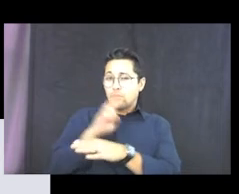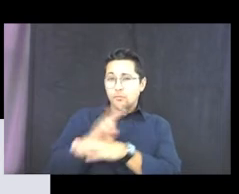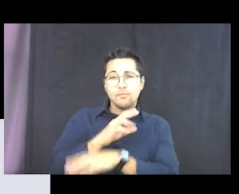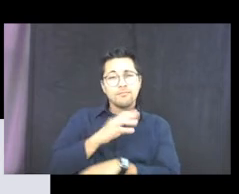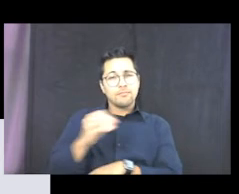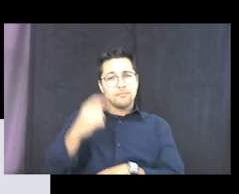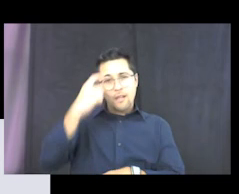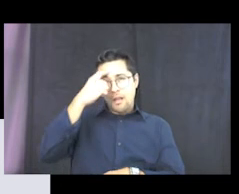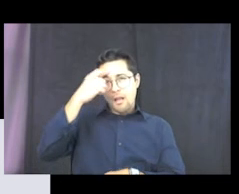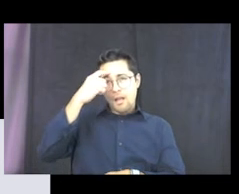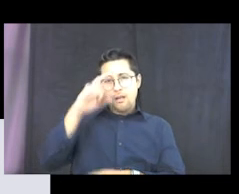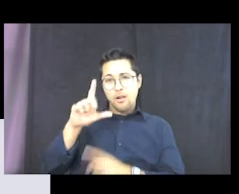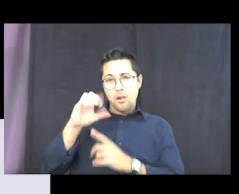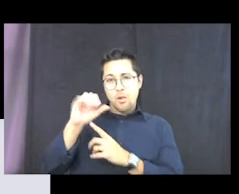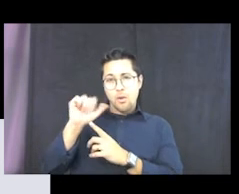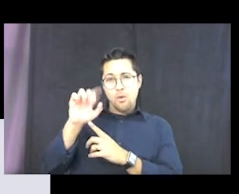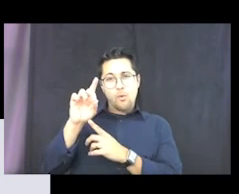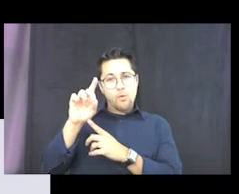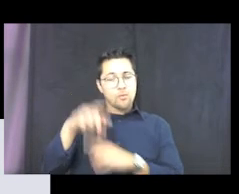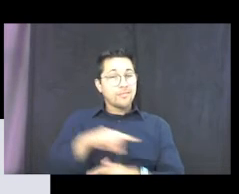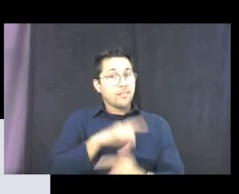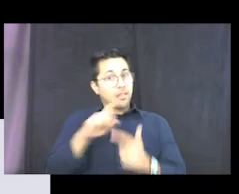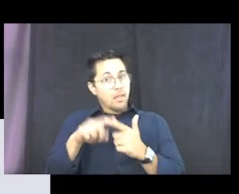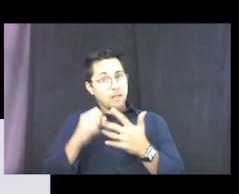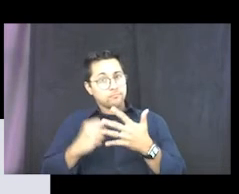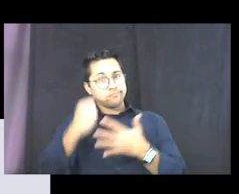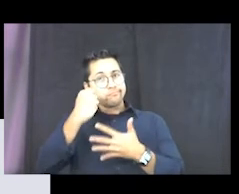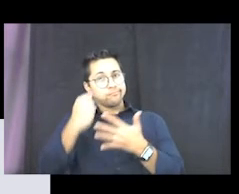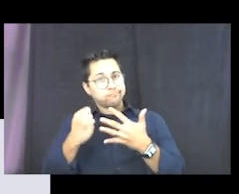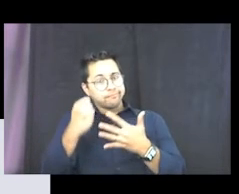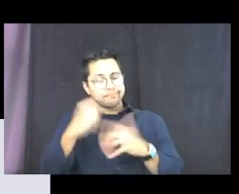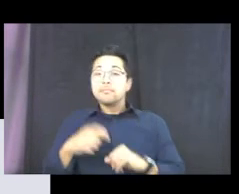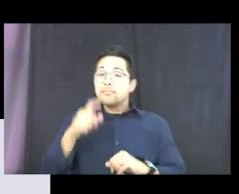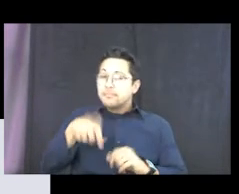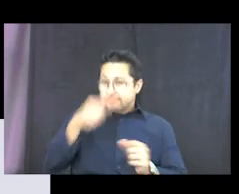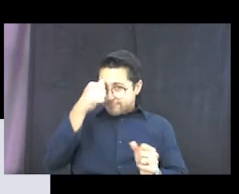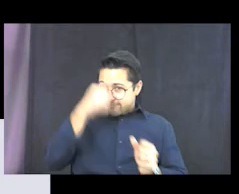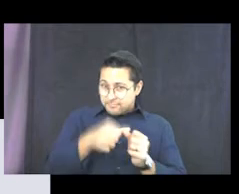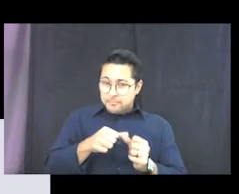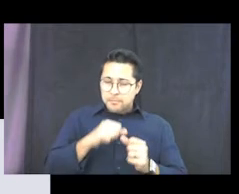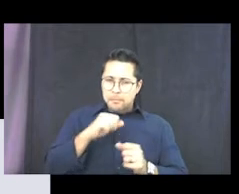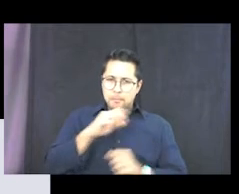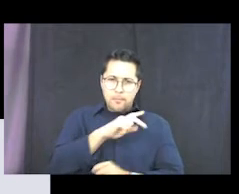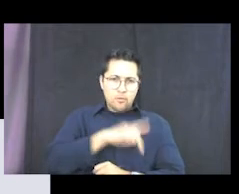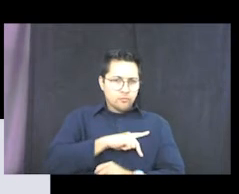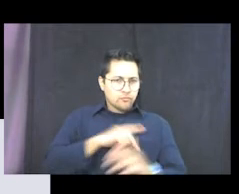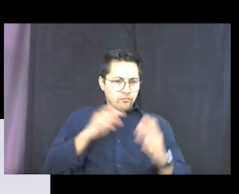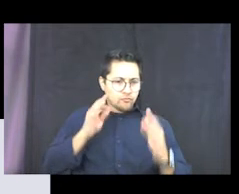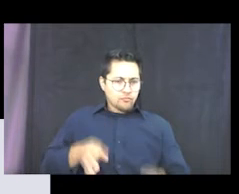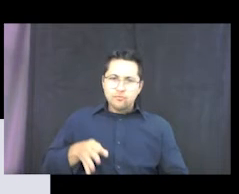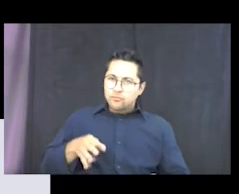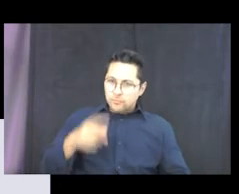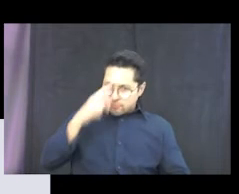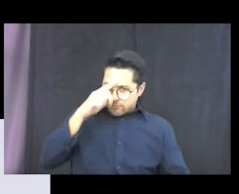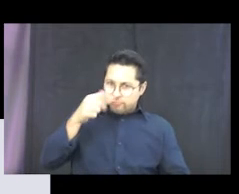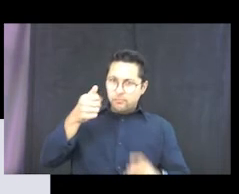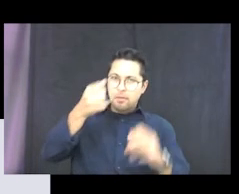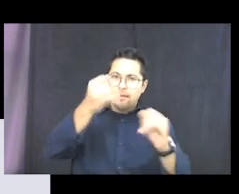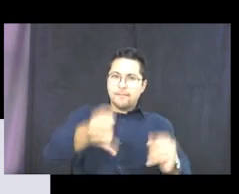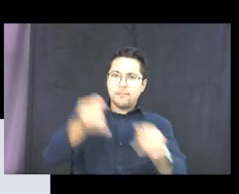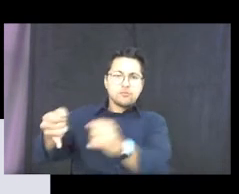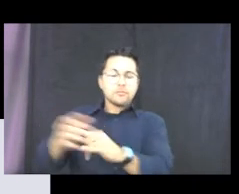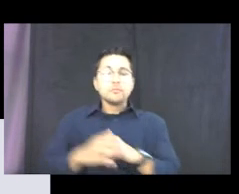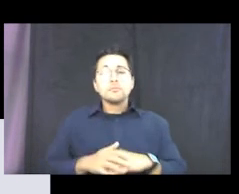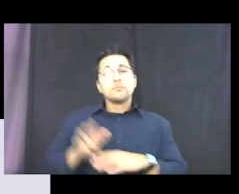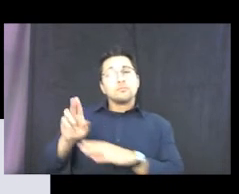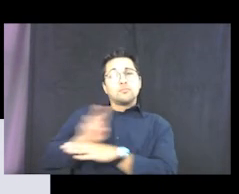cognitive load, and then some priorities, always keeping in mind that personal choice for the individual.